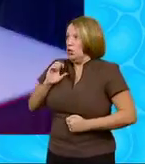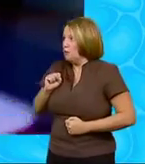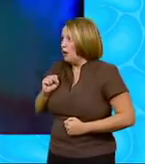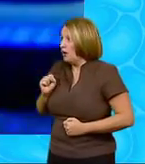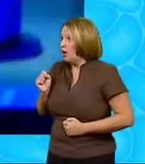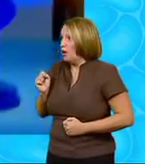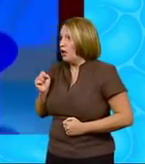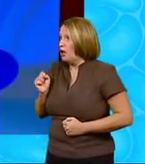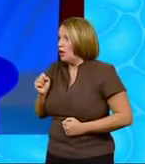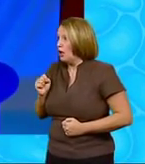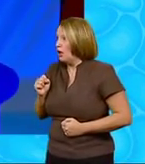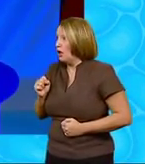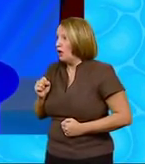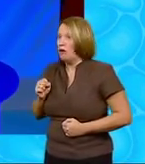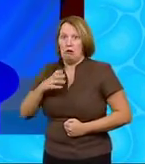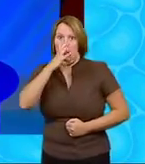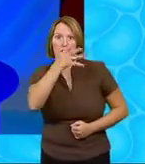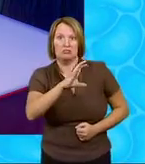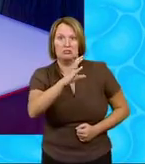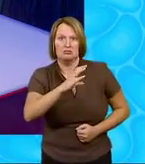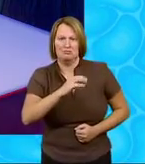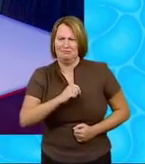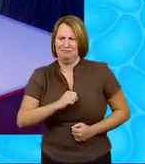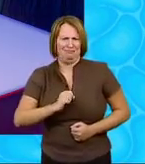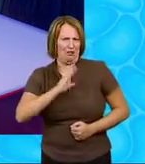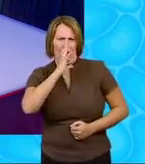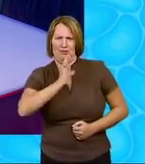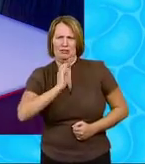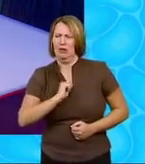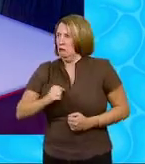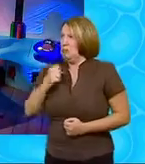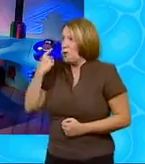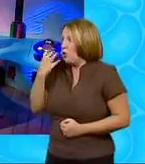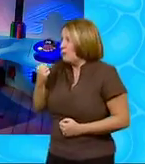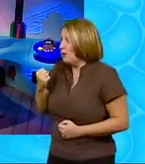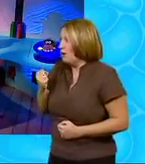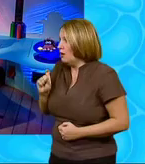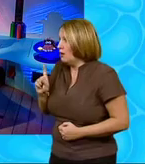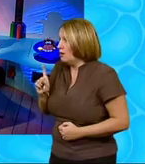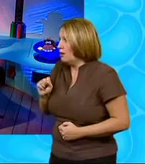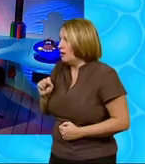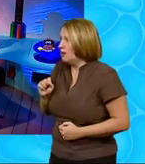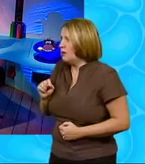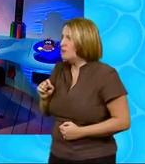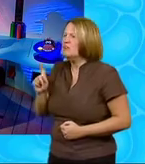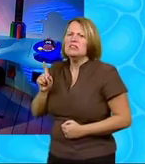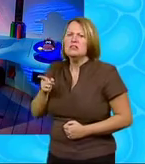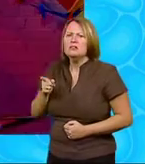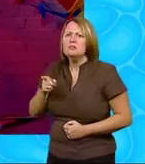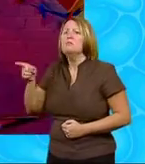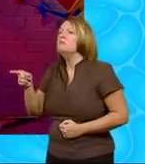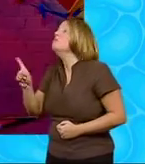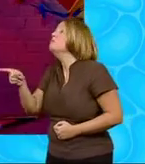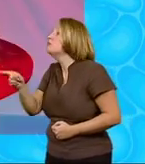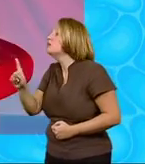Stick. An elephant. It's not an elephant. No, that's not right. I can hand it across. Dib Dab